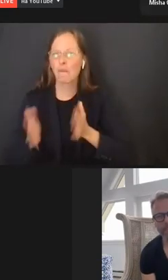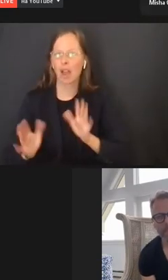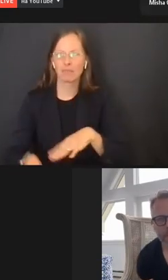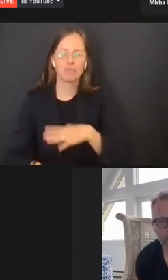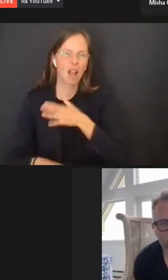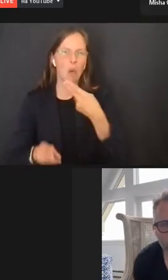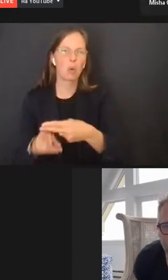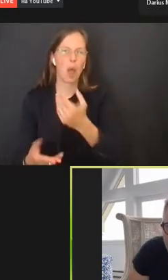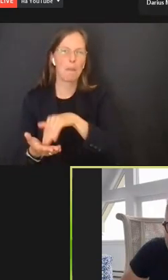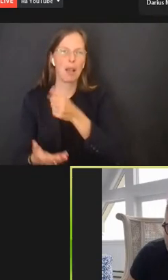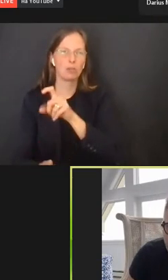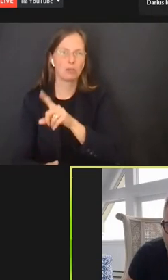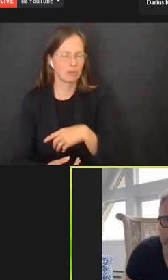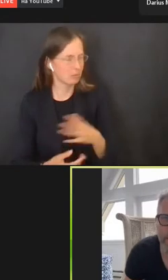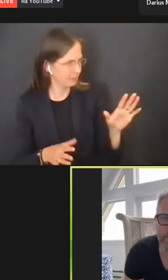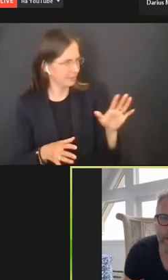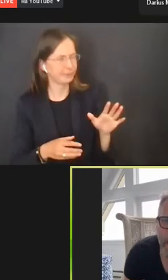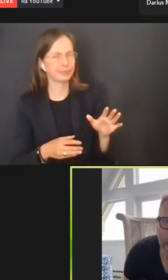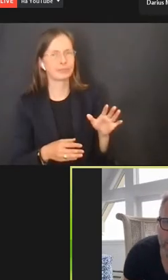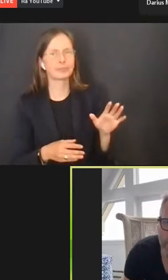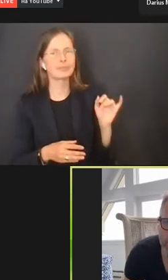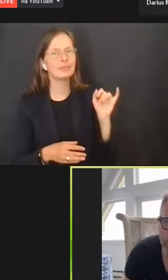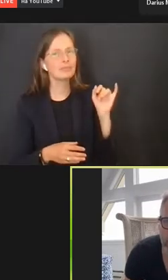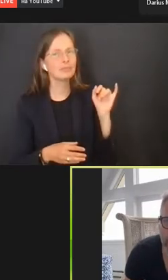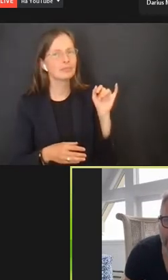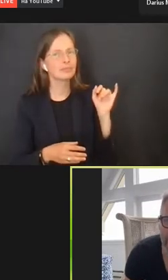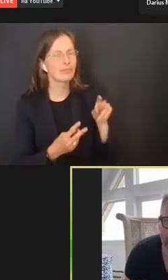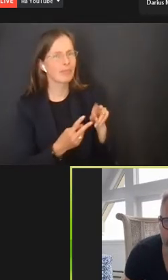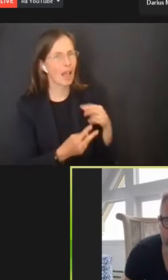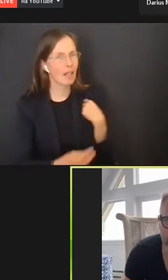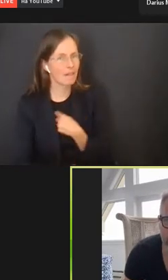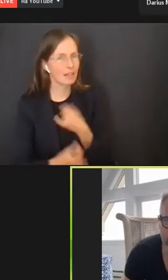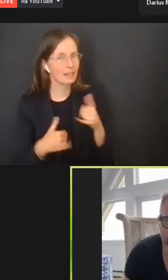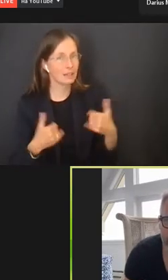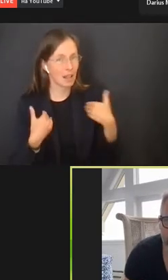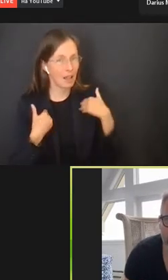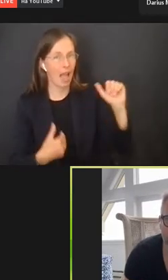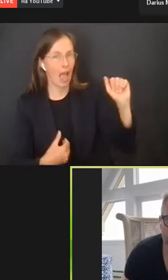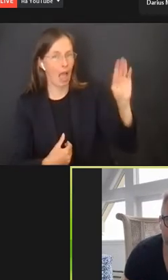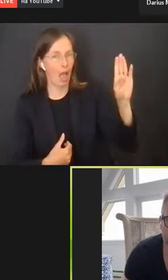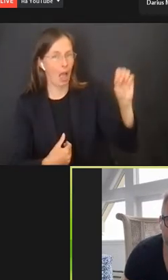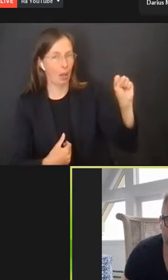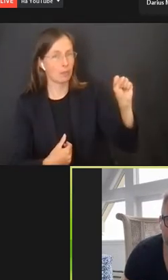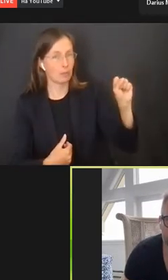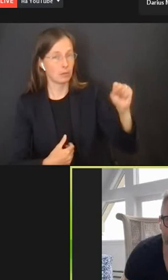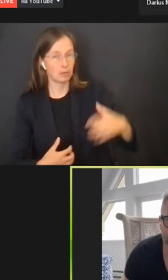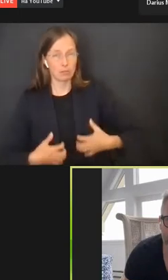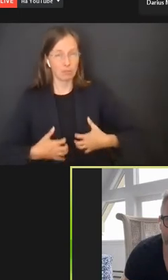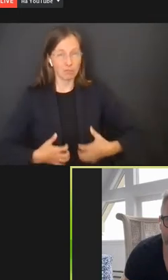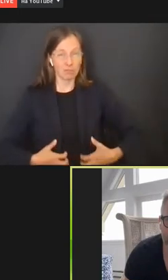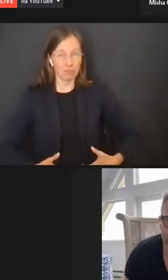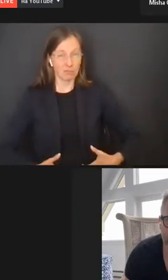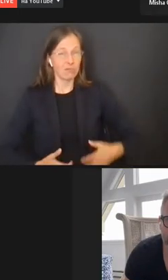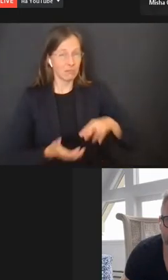call it middle age. Could I say this? If either of us still have abs, we're middle-aged still. How about that?